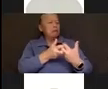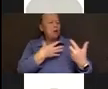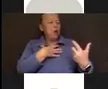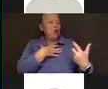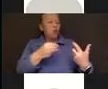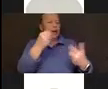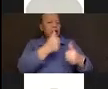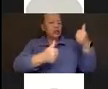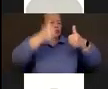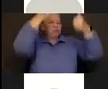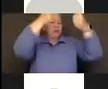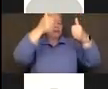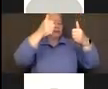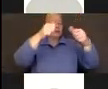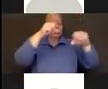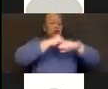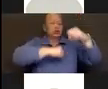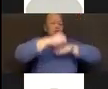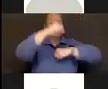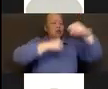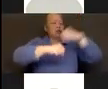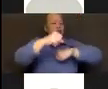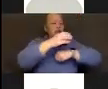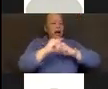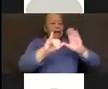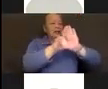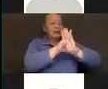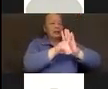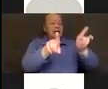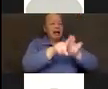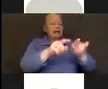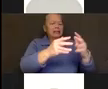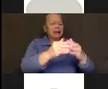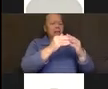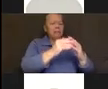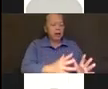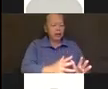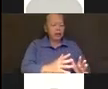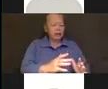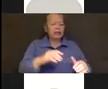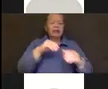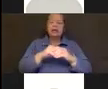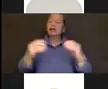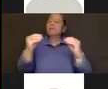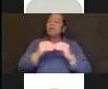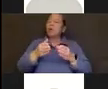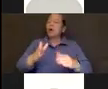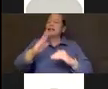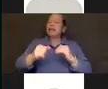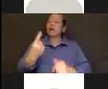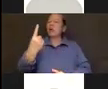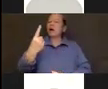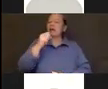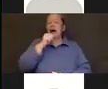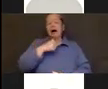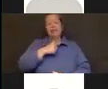structure of what it means to be American. I am, in more ways than one, not the ideal